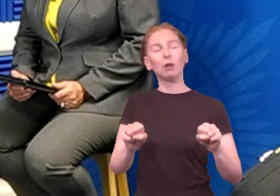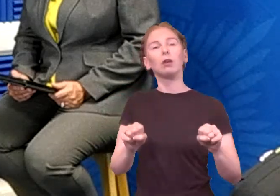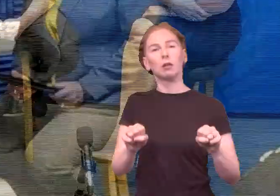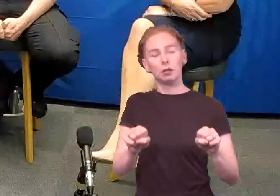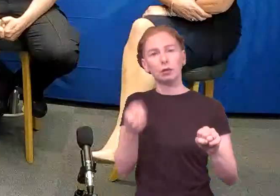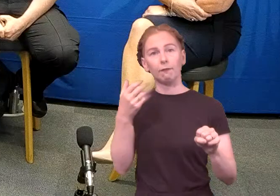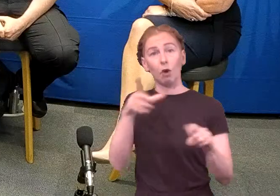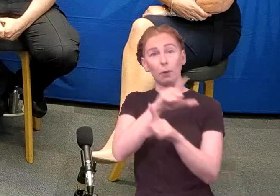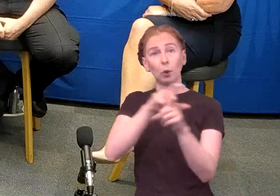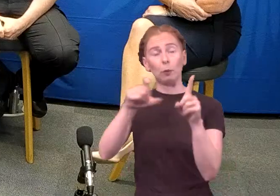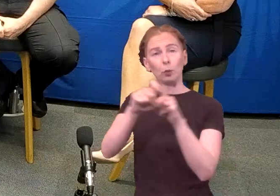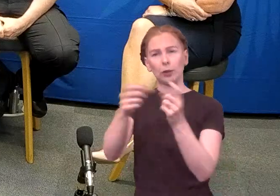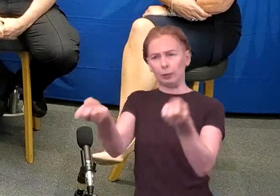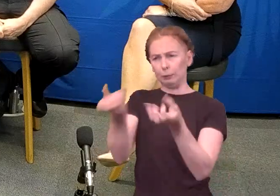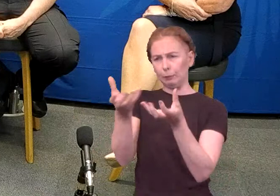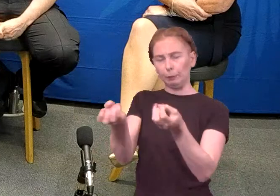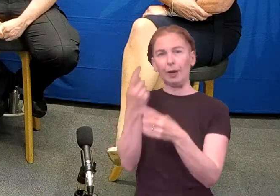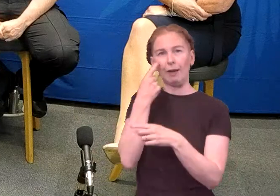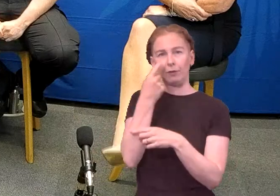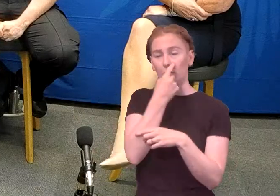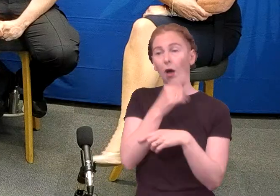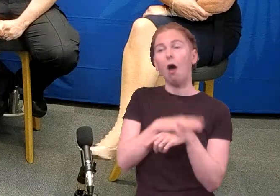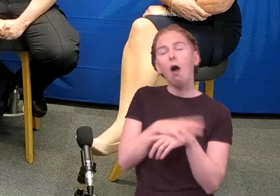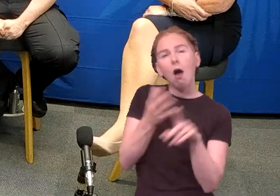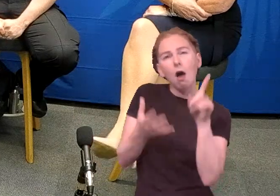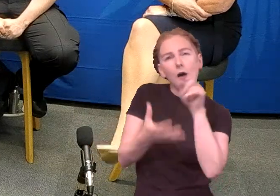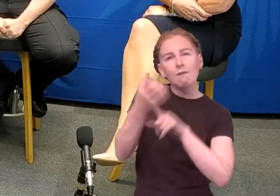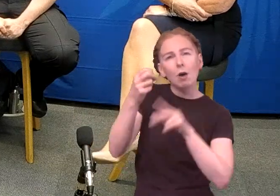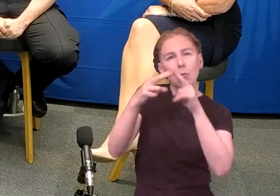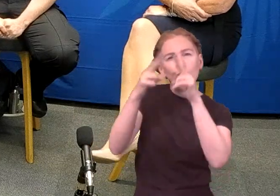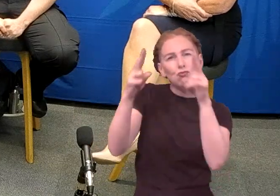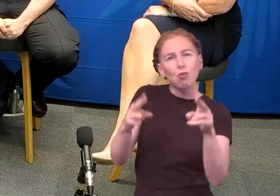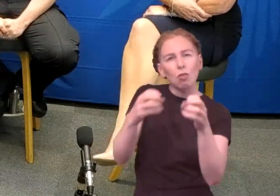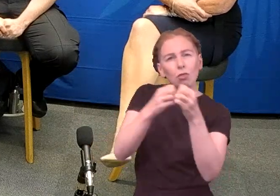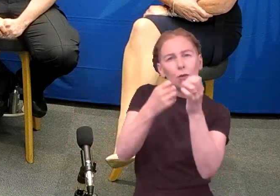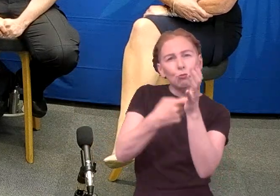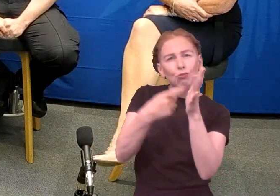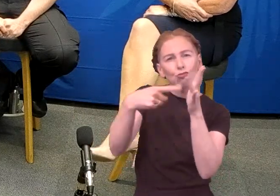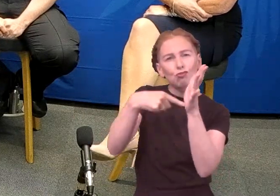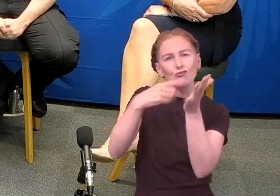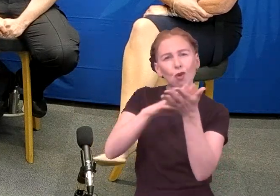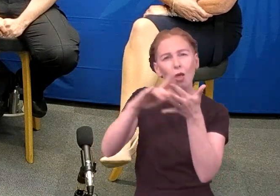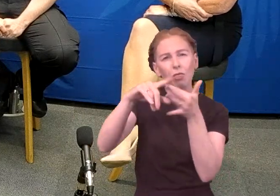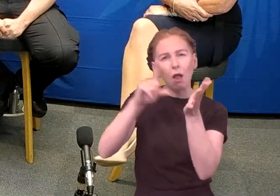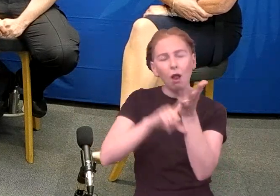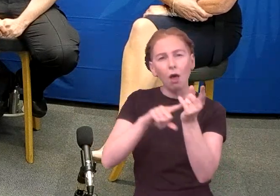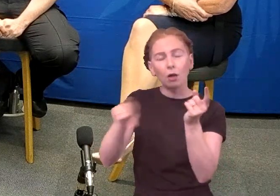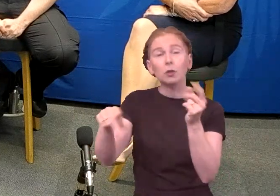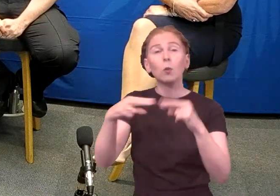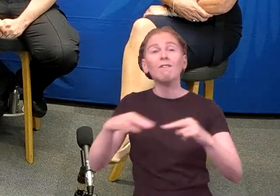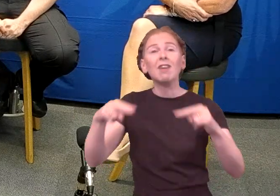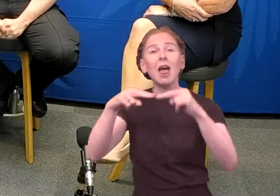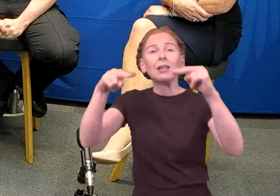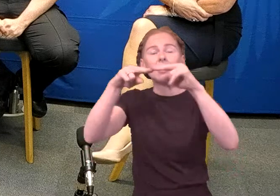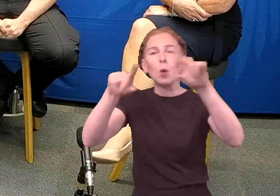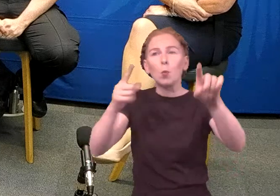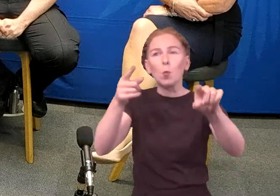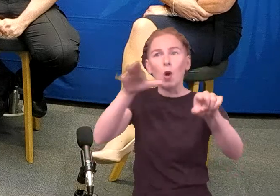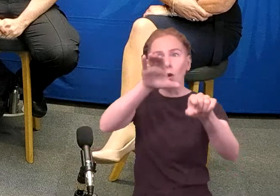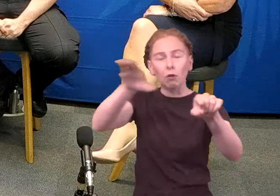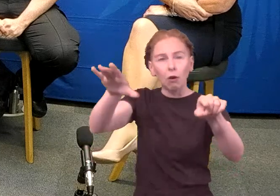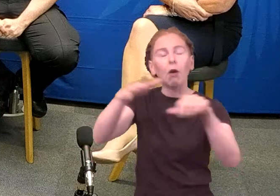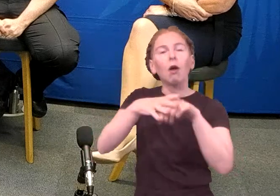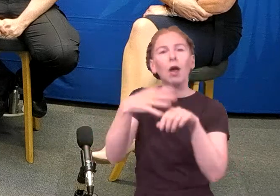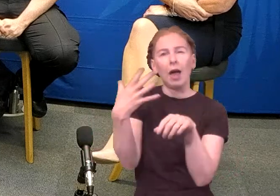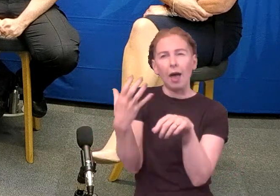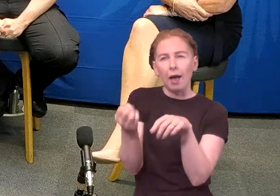of ultimately what was a brothel in operation within a block of flats. And when we executed the warrant there, we found a lady who